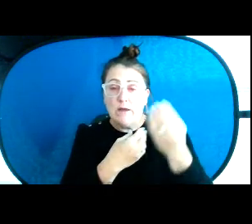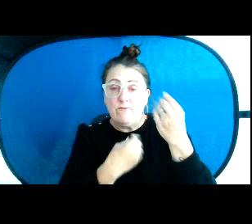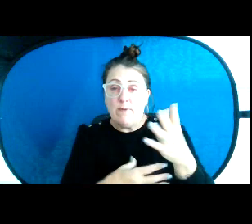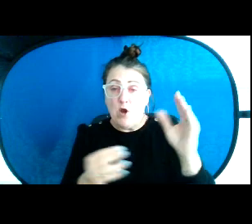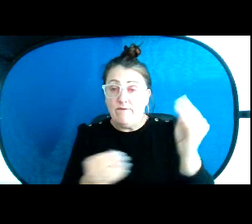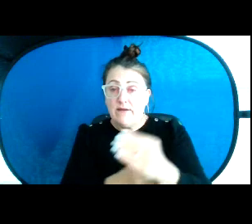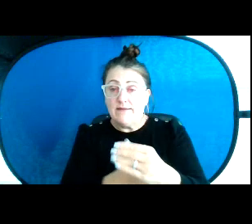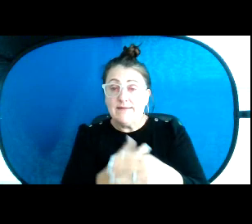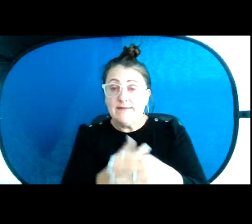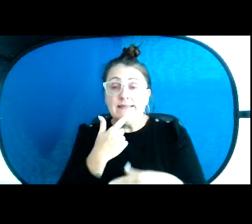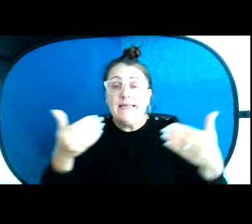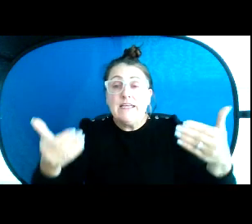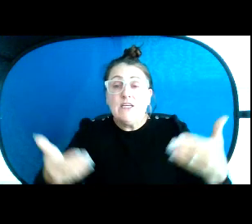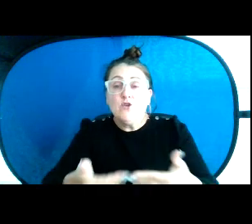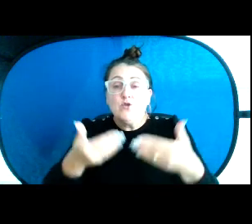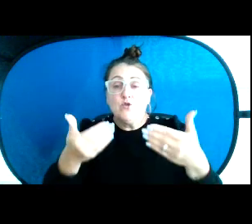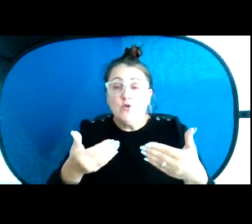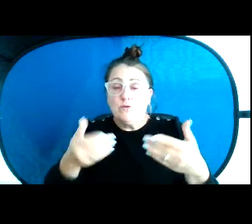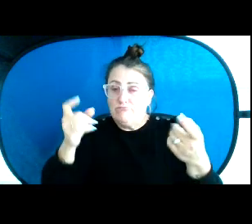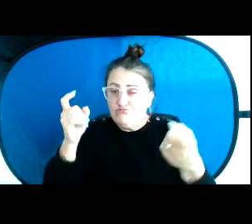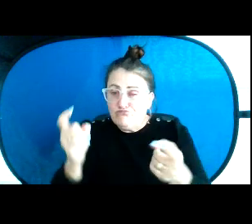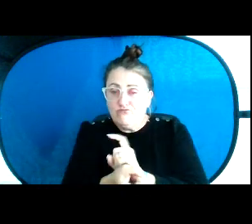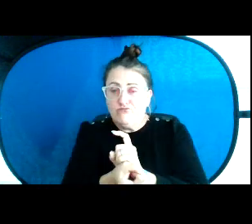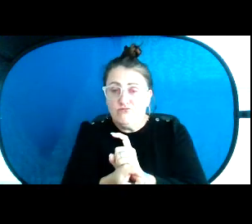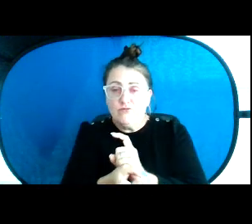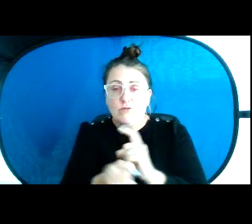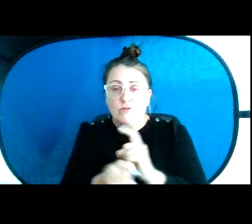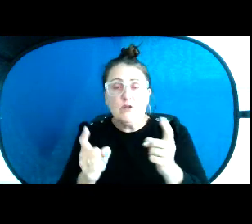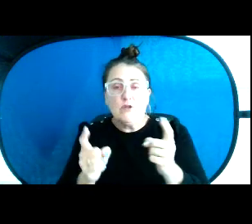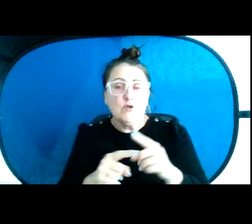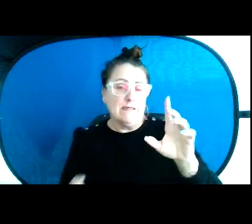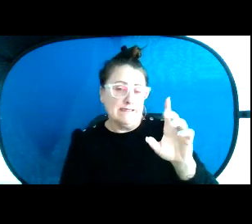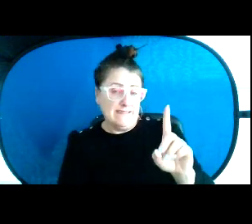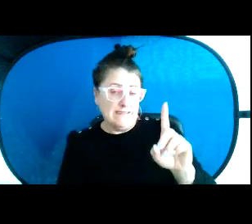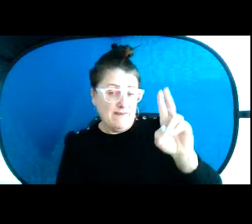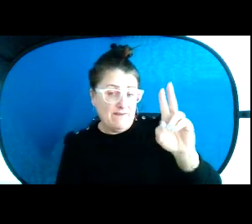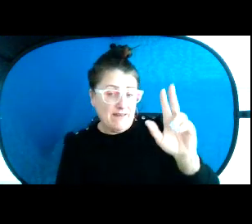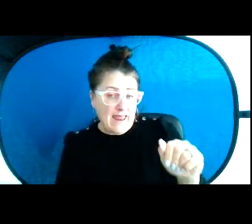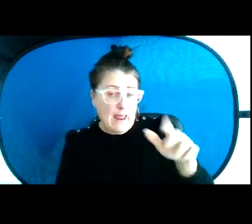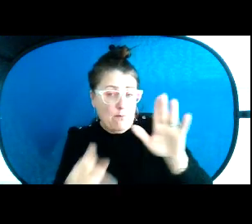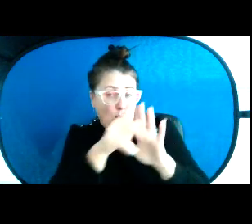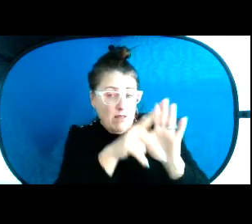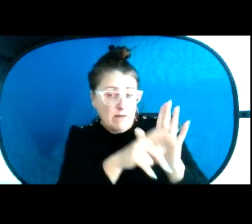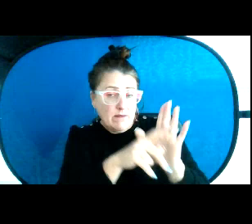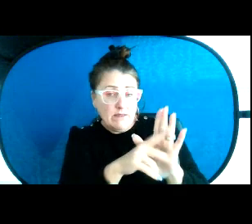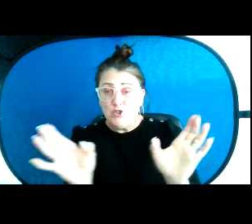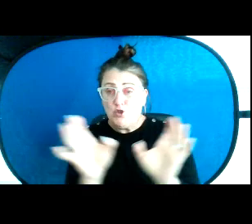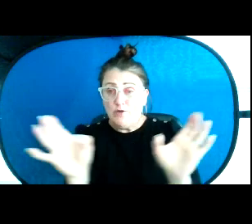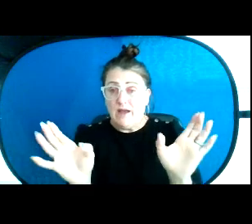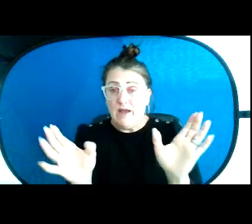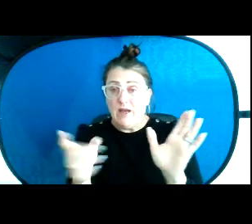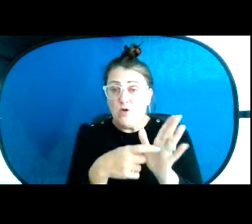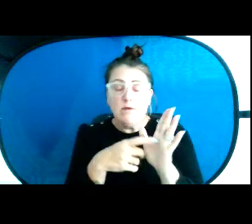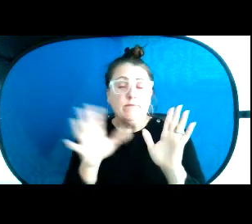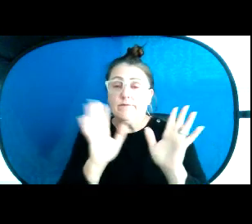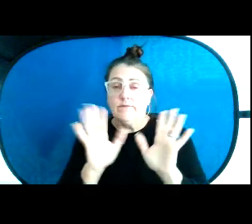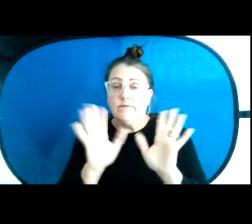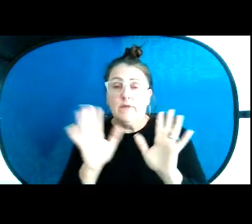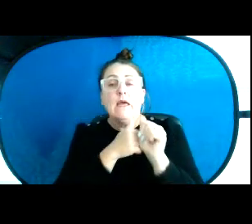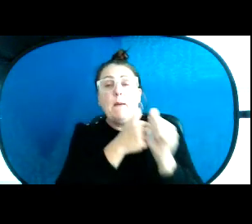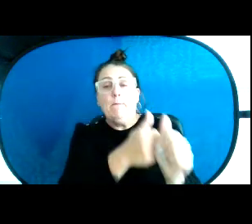which introduces substantial changes to the DBA policy and the certification requirements and compliance requirements.